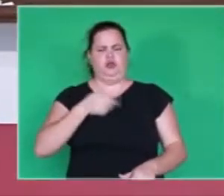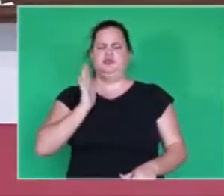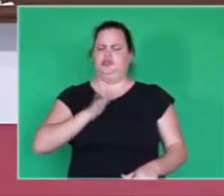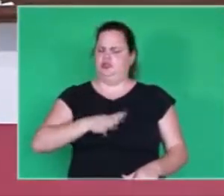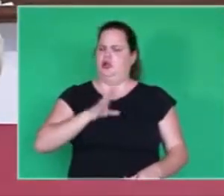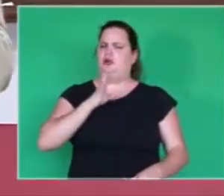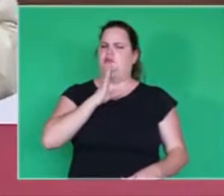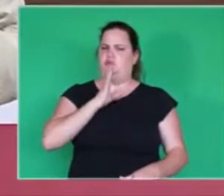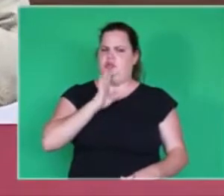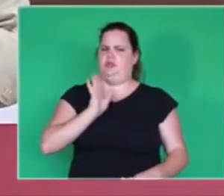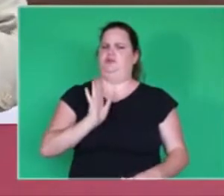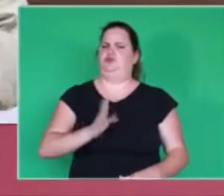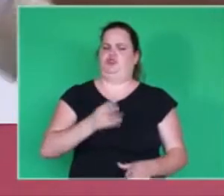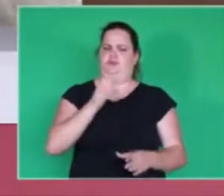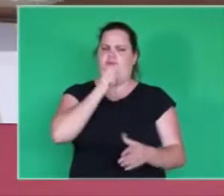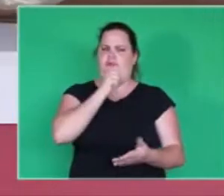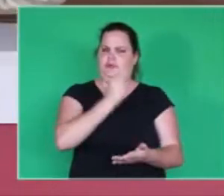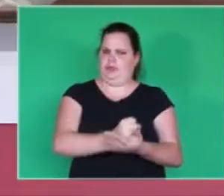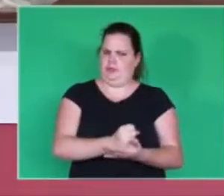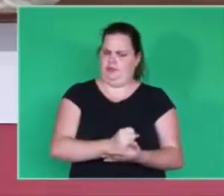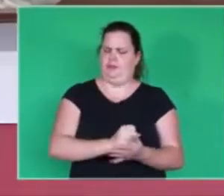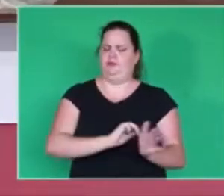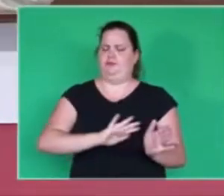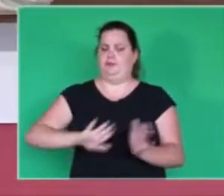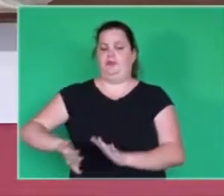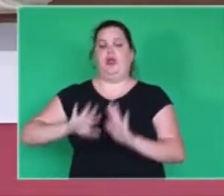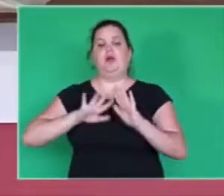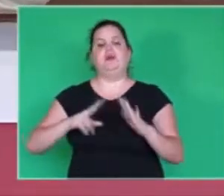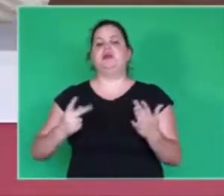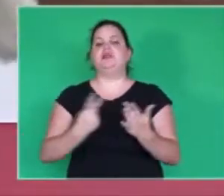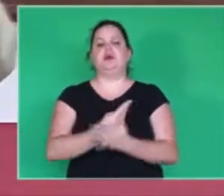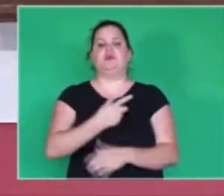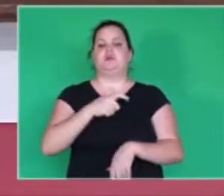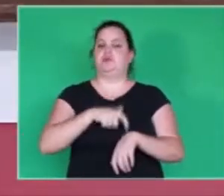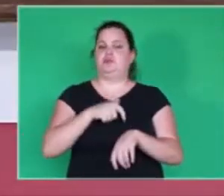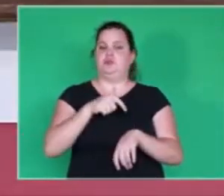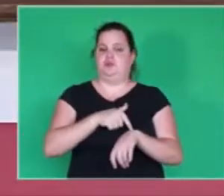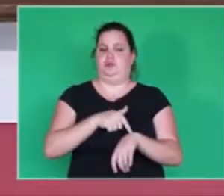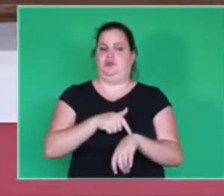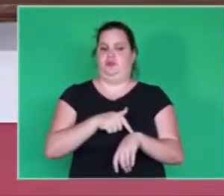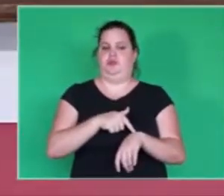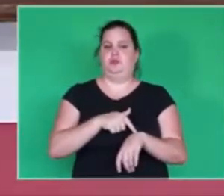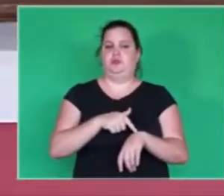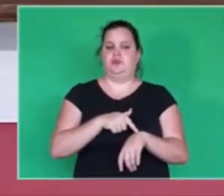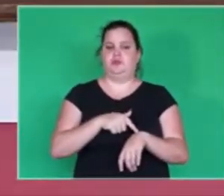in the Old Testament. It turns out that at a certain time,